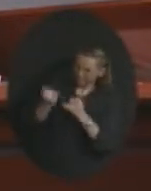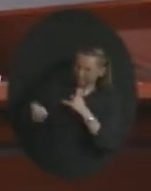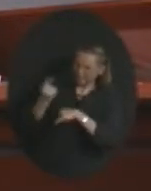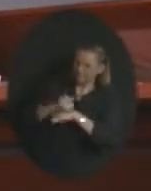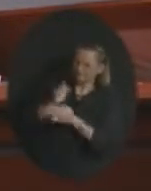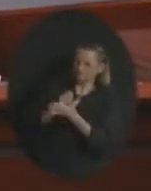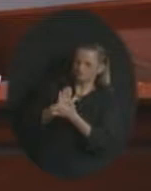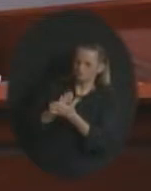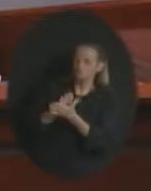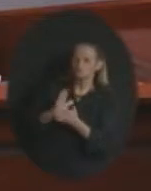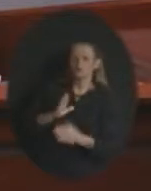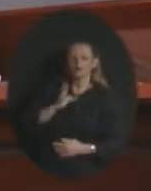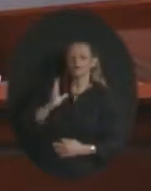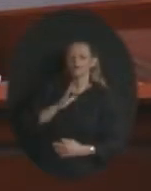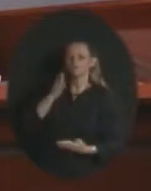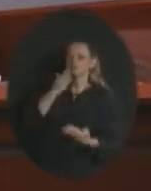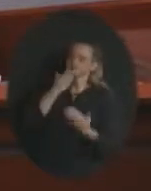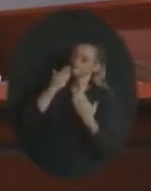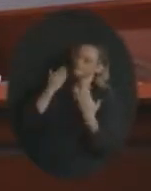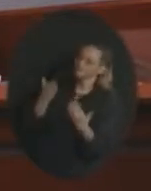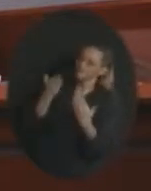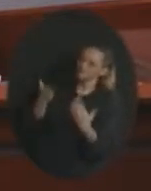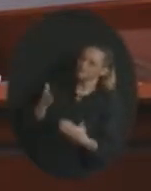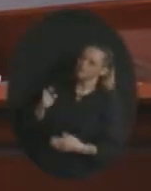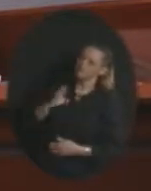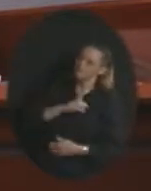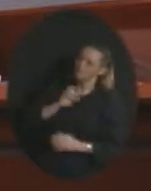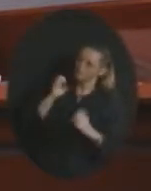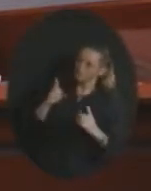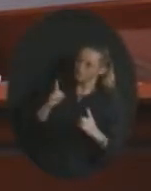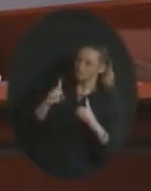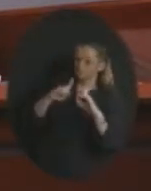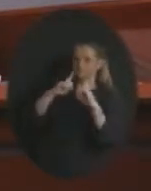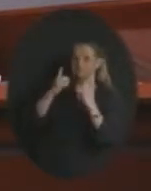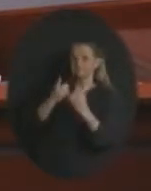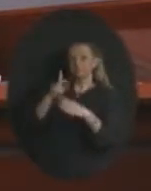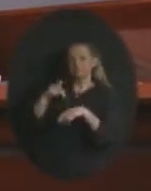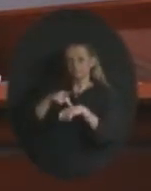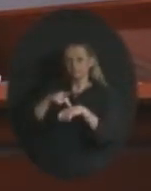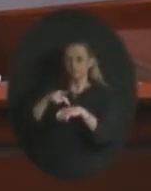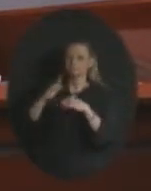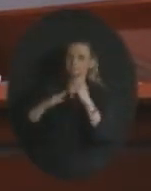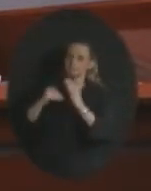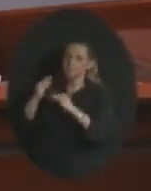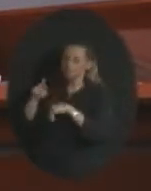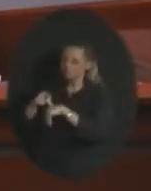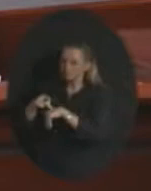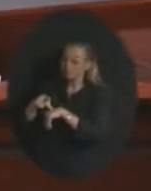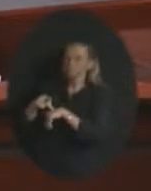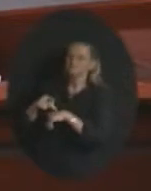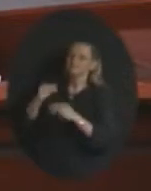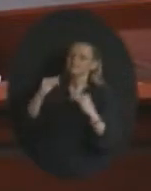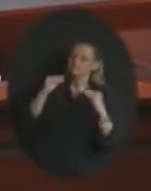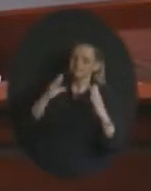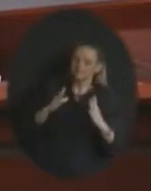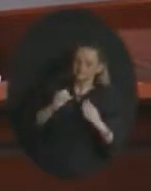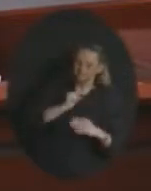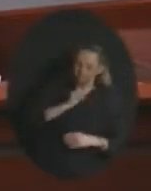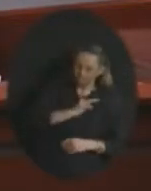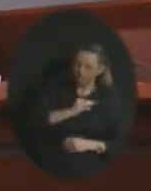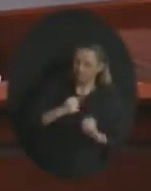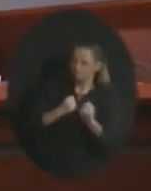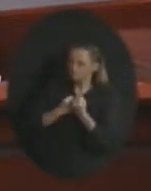everybody officially, from the Board of Education to district administration to building administration, teaching staff, support staff, bus